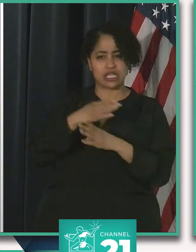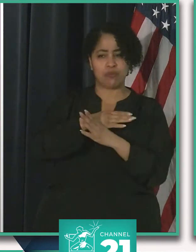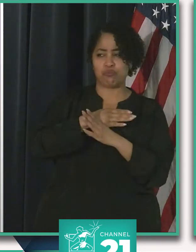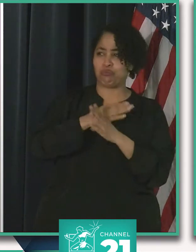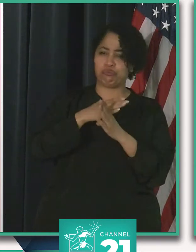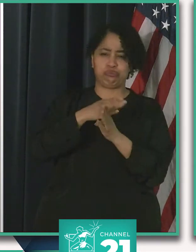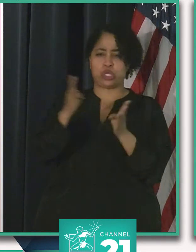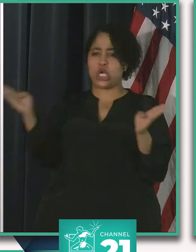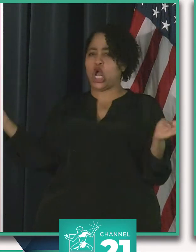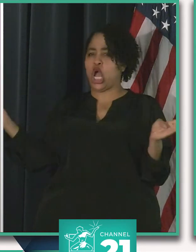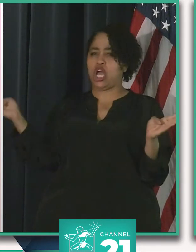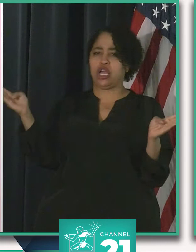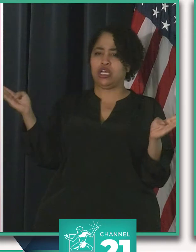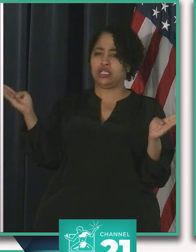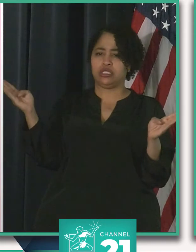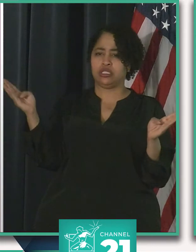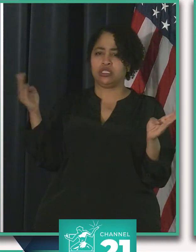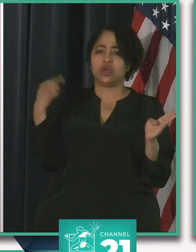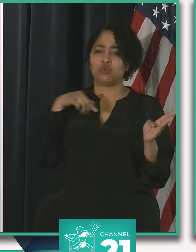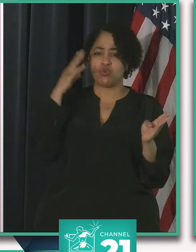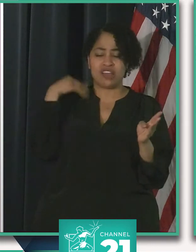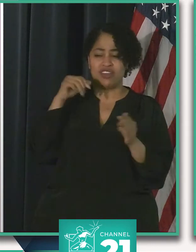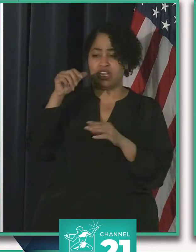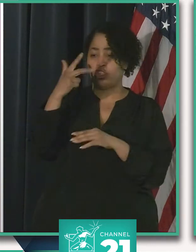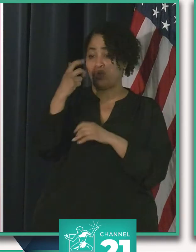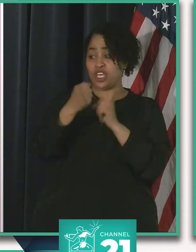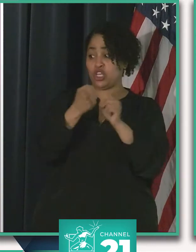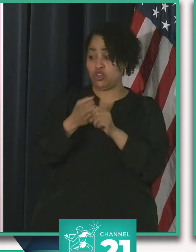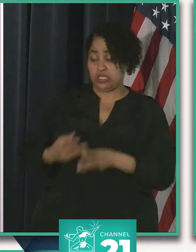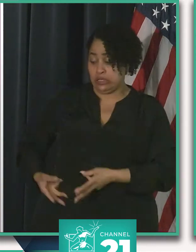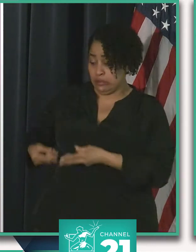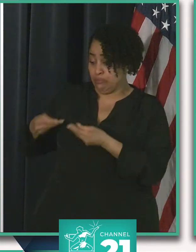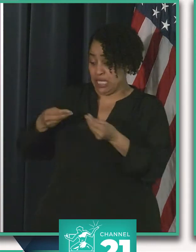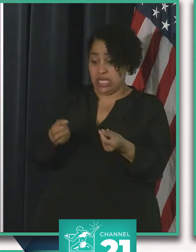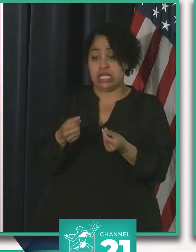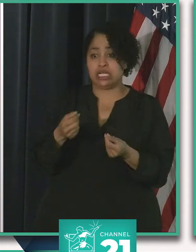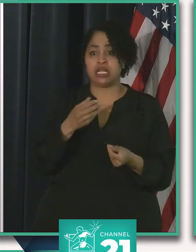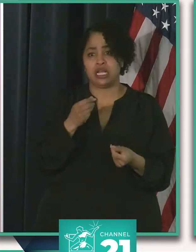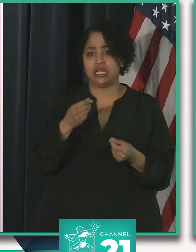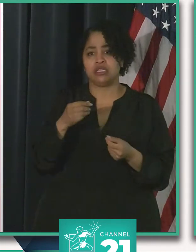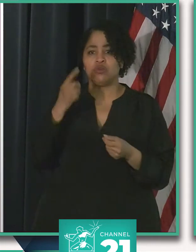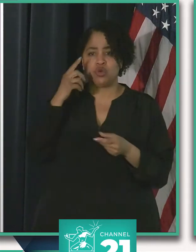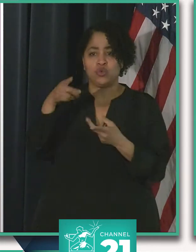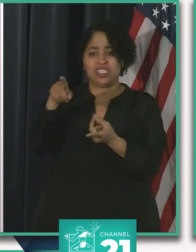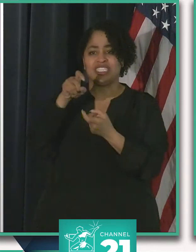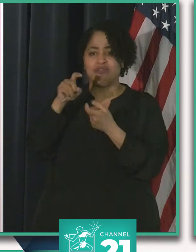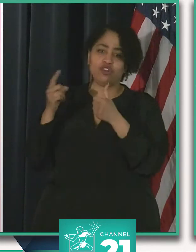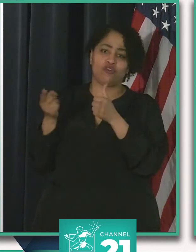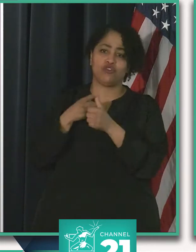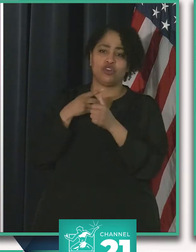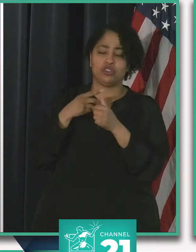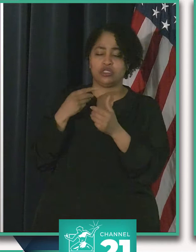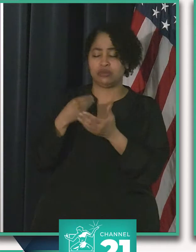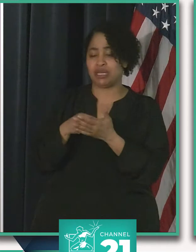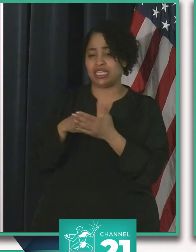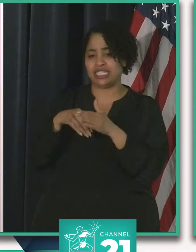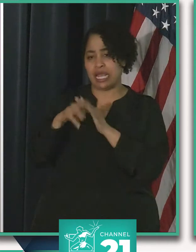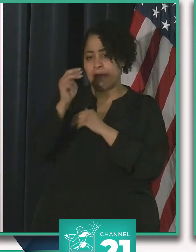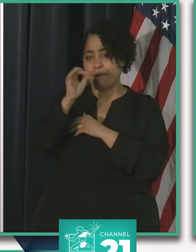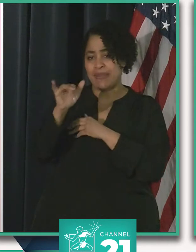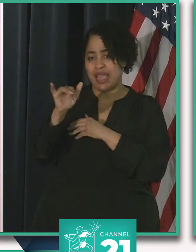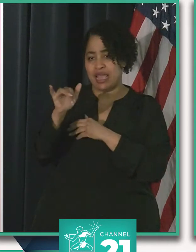going to have about 3 years to spend it, and the first money we'll see in May. So we know the first